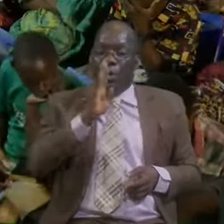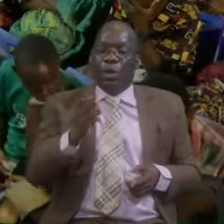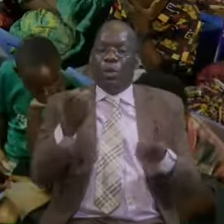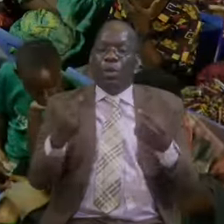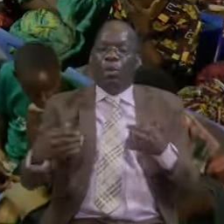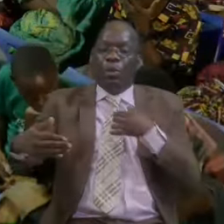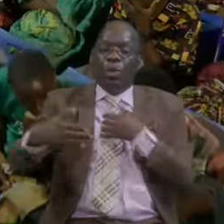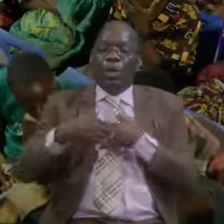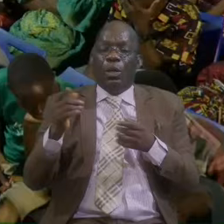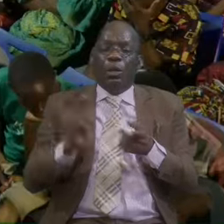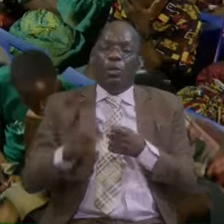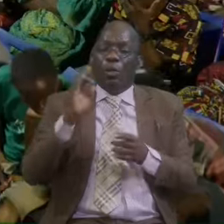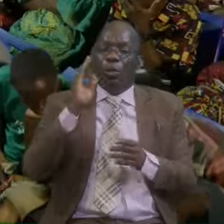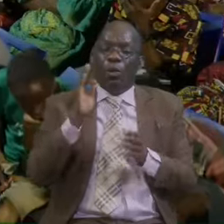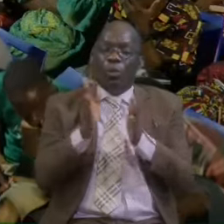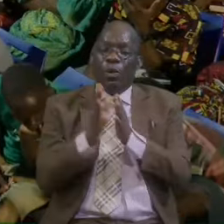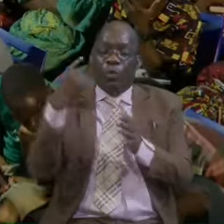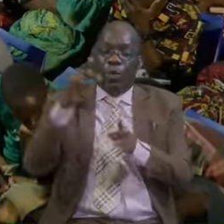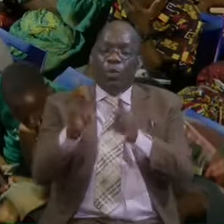sick tonight.